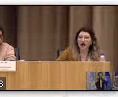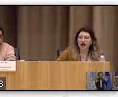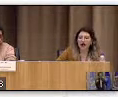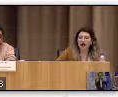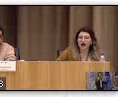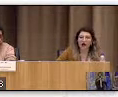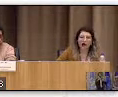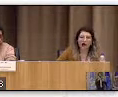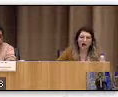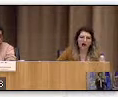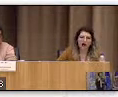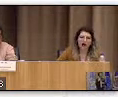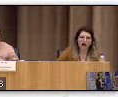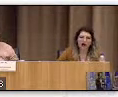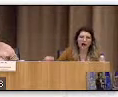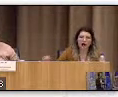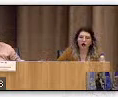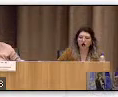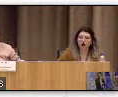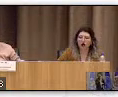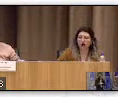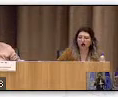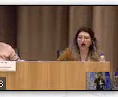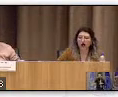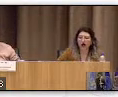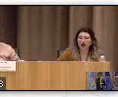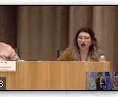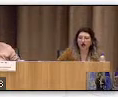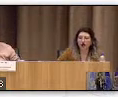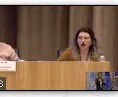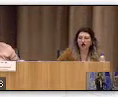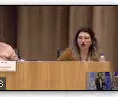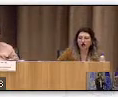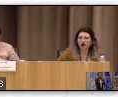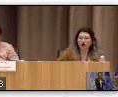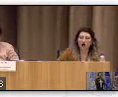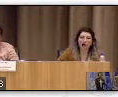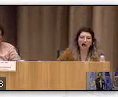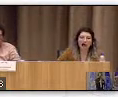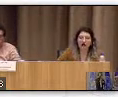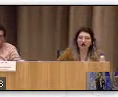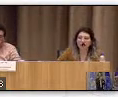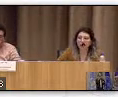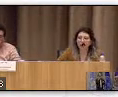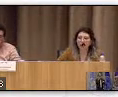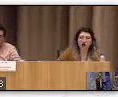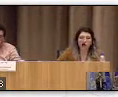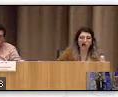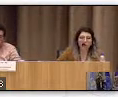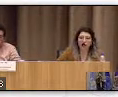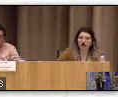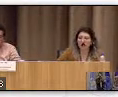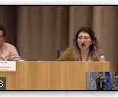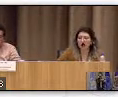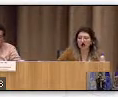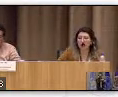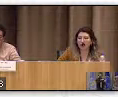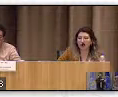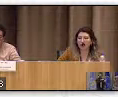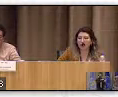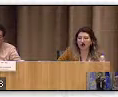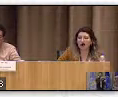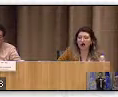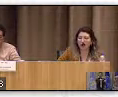It's not separate by area, but this is the overview. And we